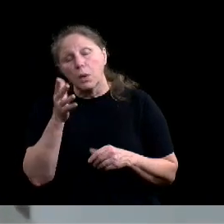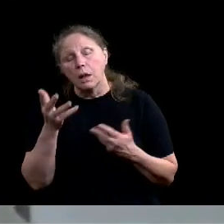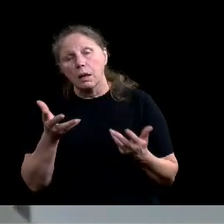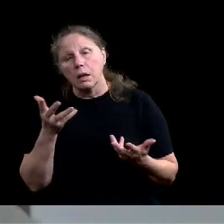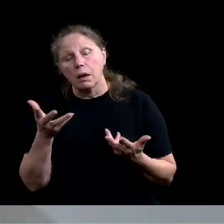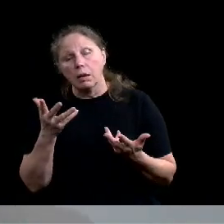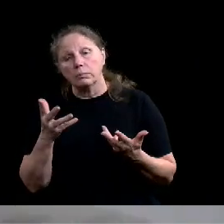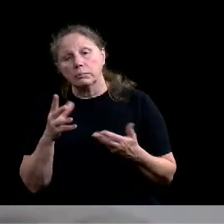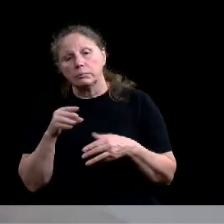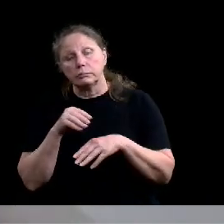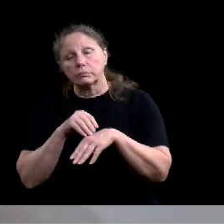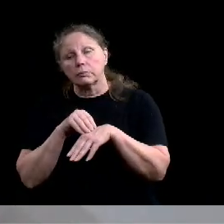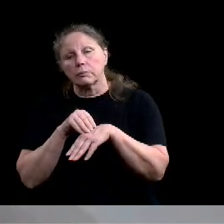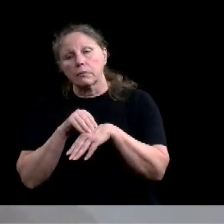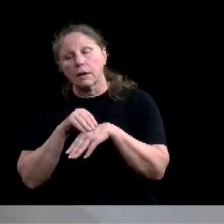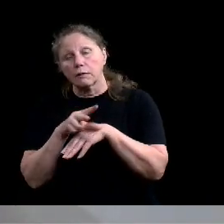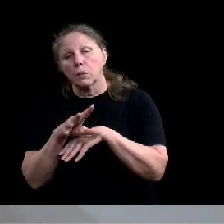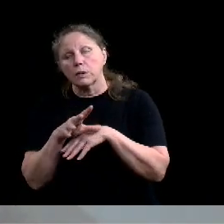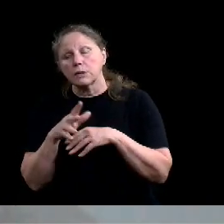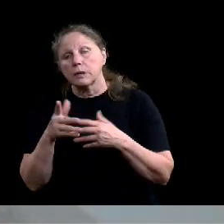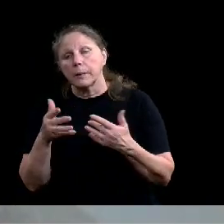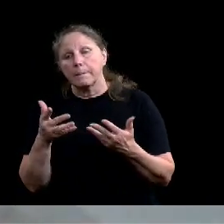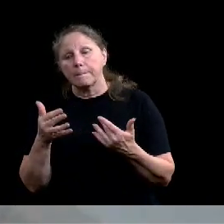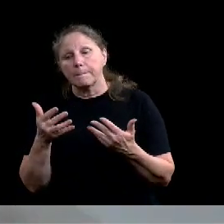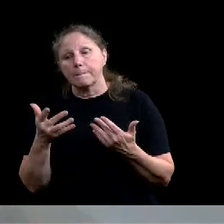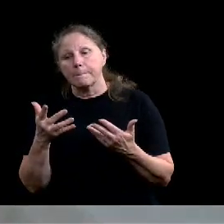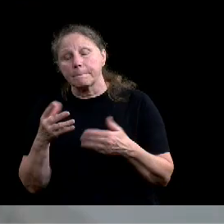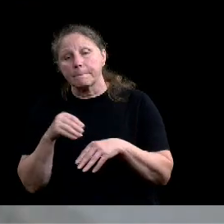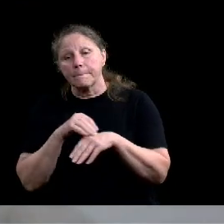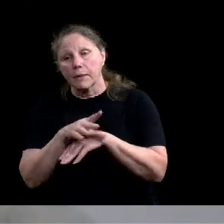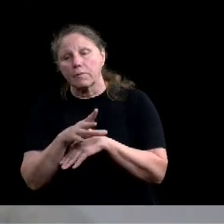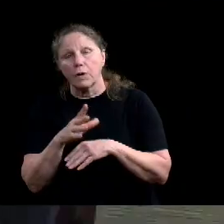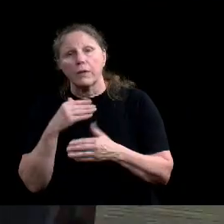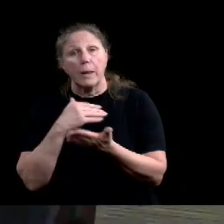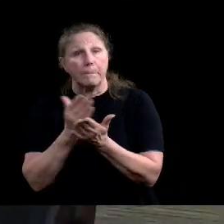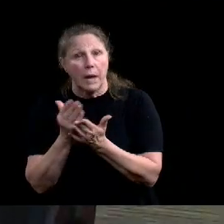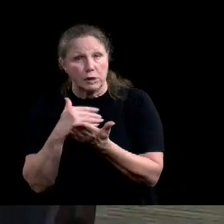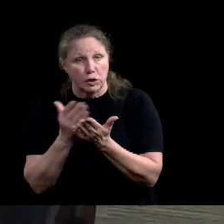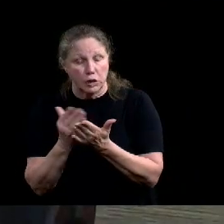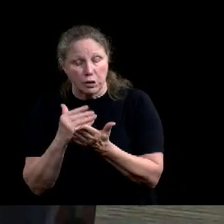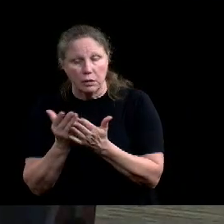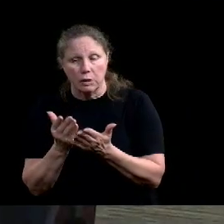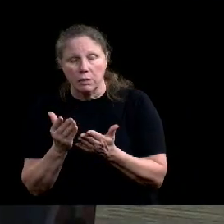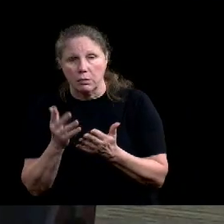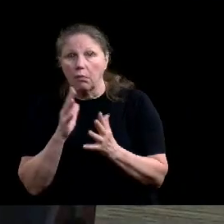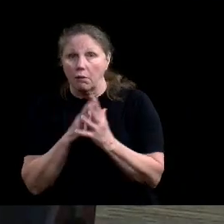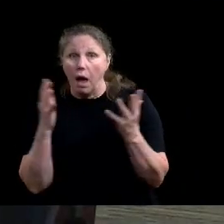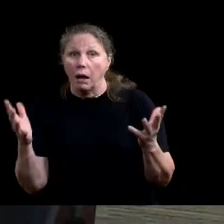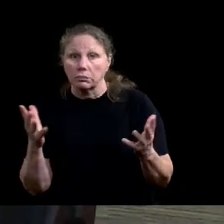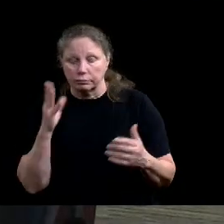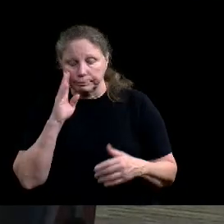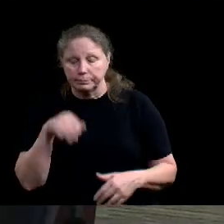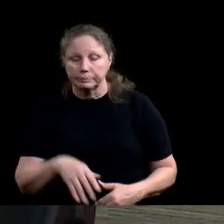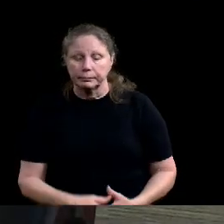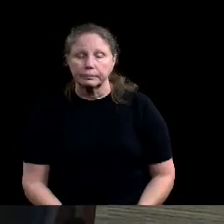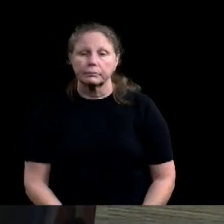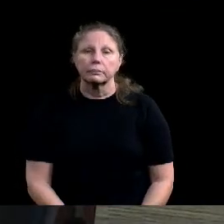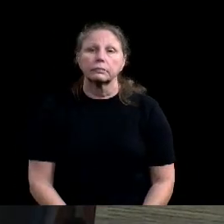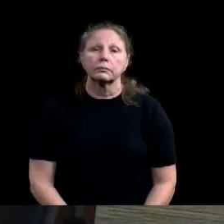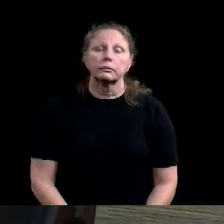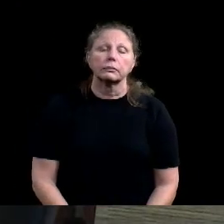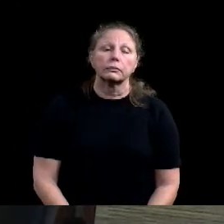it'll affect our budgeting process significantly. I agree with that, Judge. And I